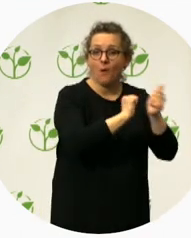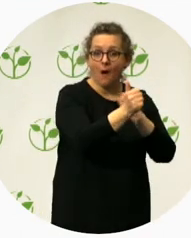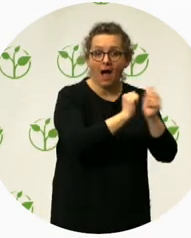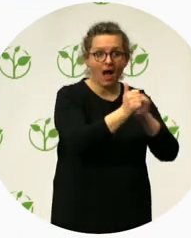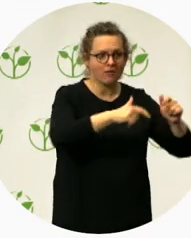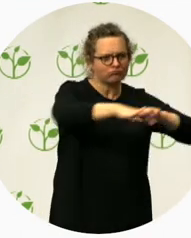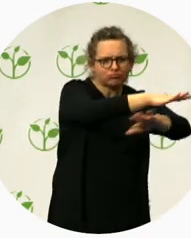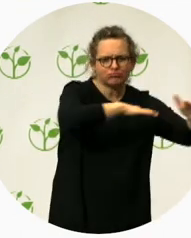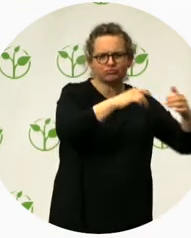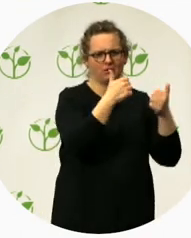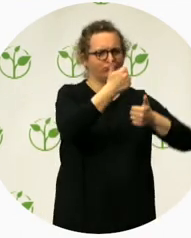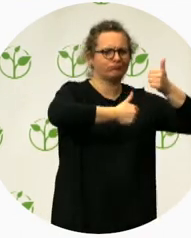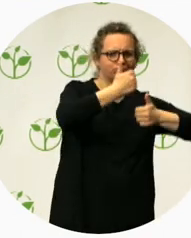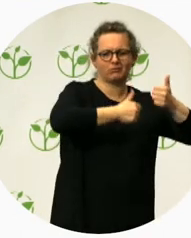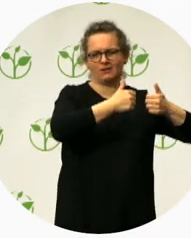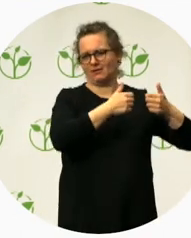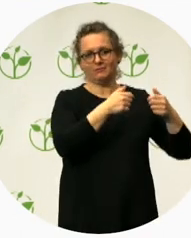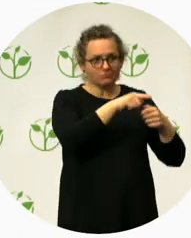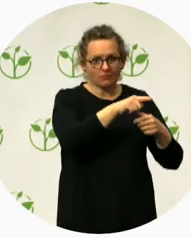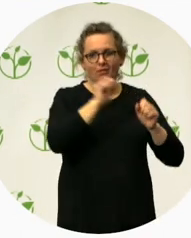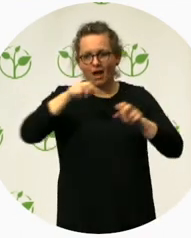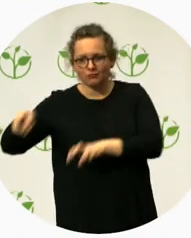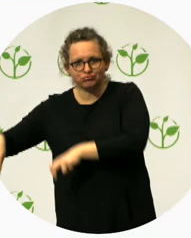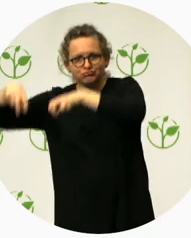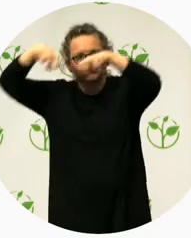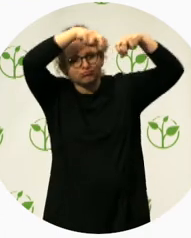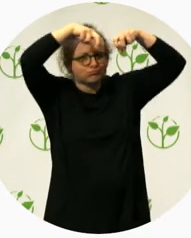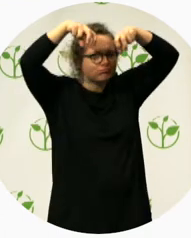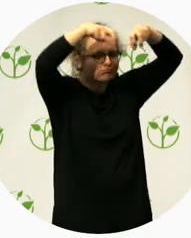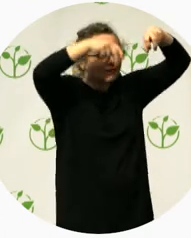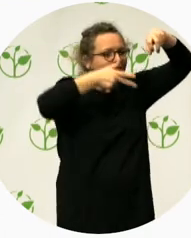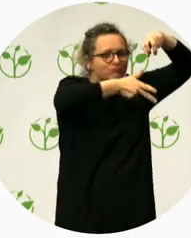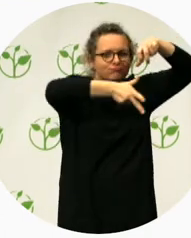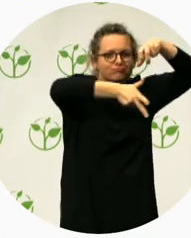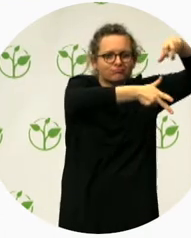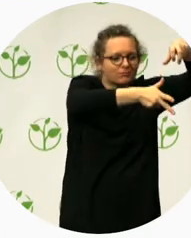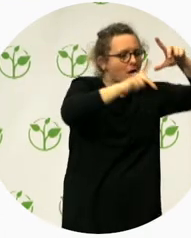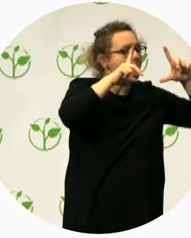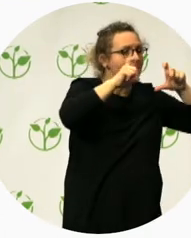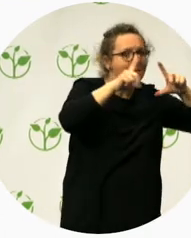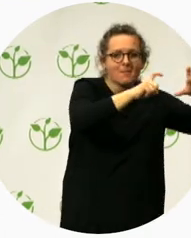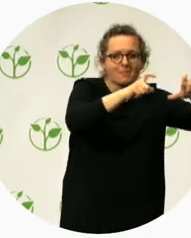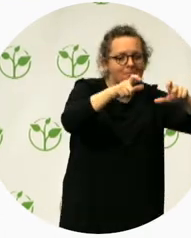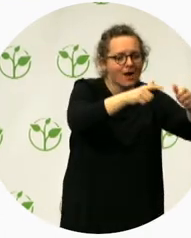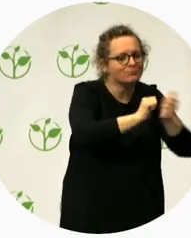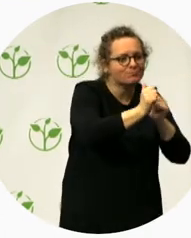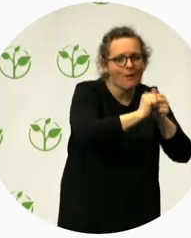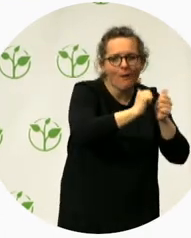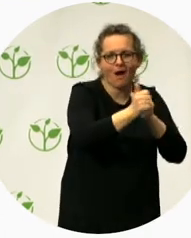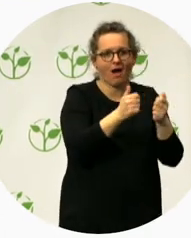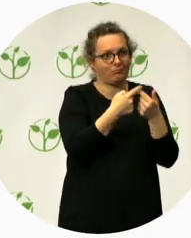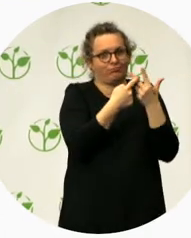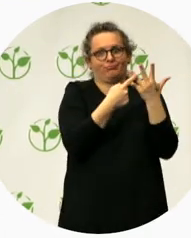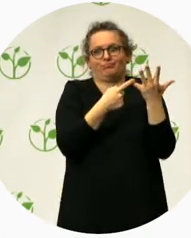because now they have audio feed, the visual feed, they have pictures that they actually can incorporate into their assignments. So it's very